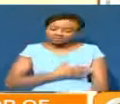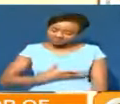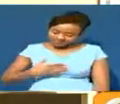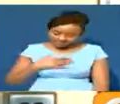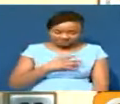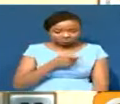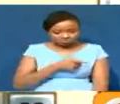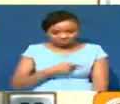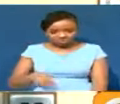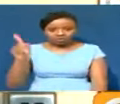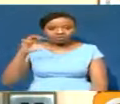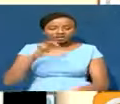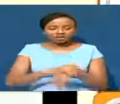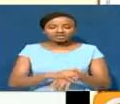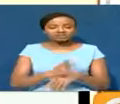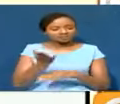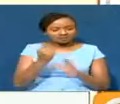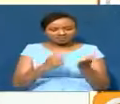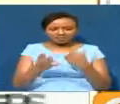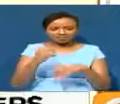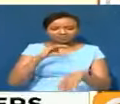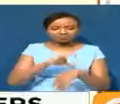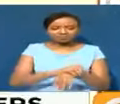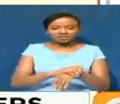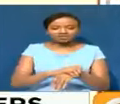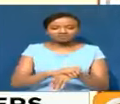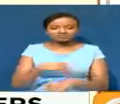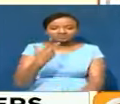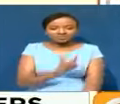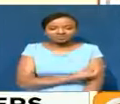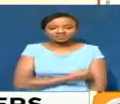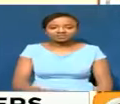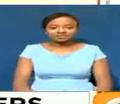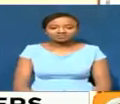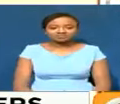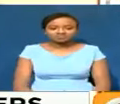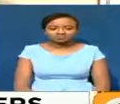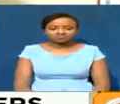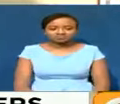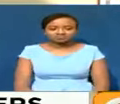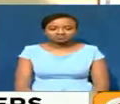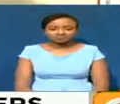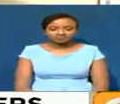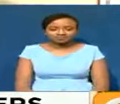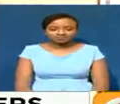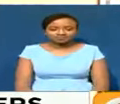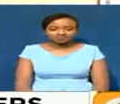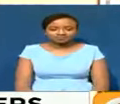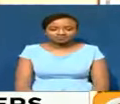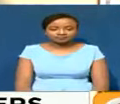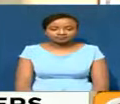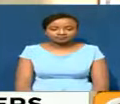to you is to come back, come out, go to your nearest designated vaccination center and